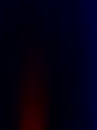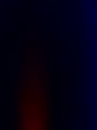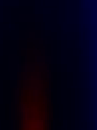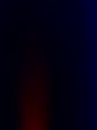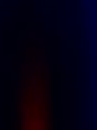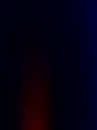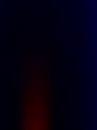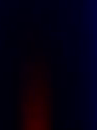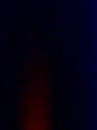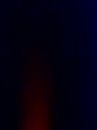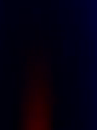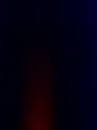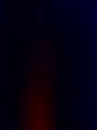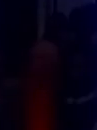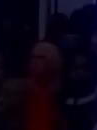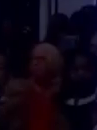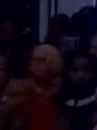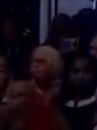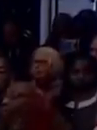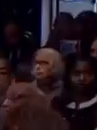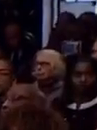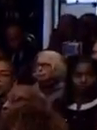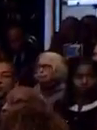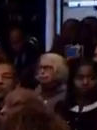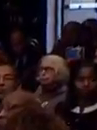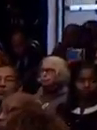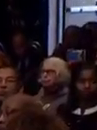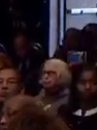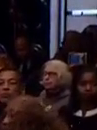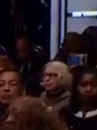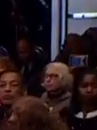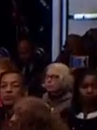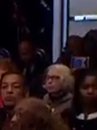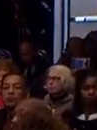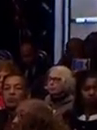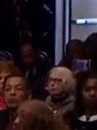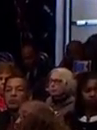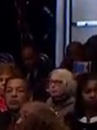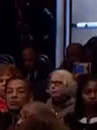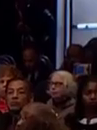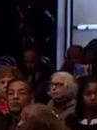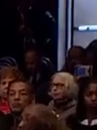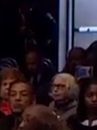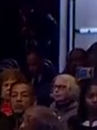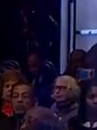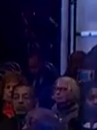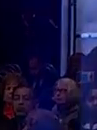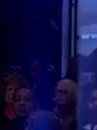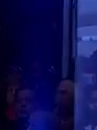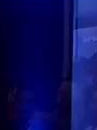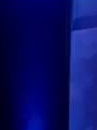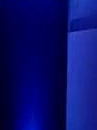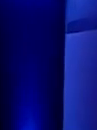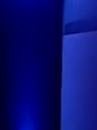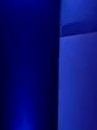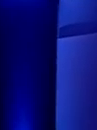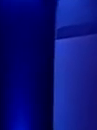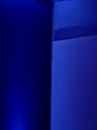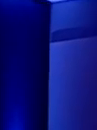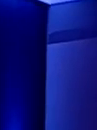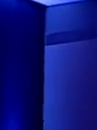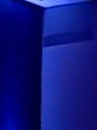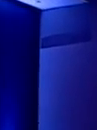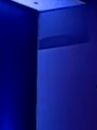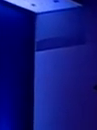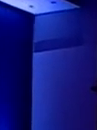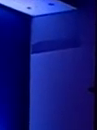I do not view a second term as a chance to warm the seat, but to think and act boldly as we work together to